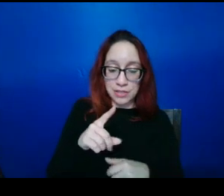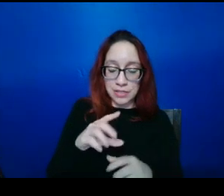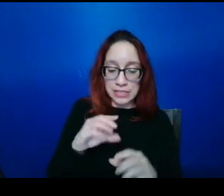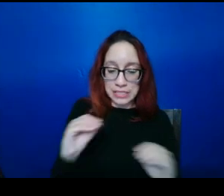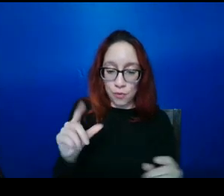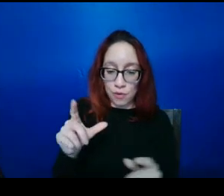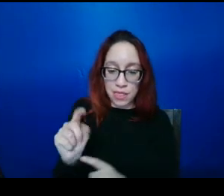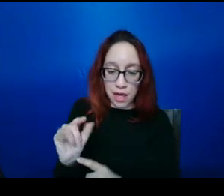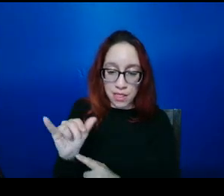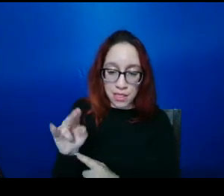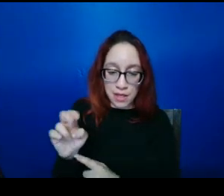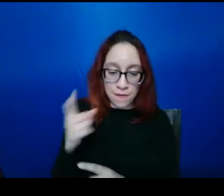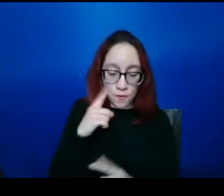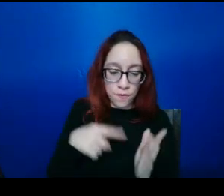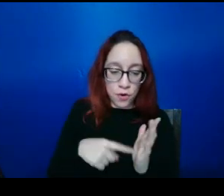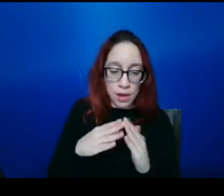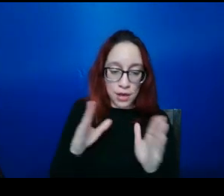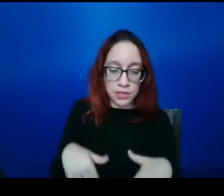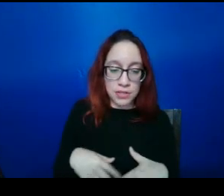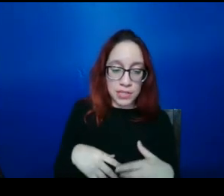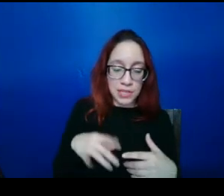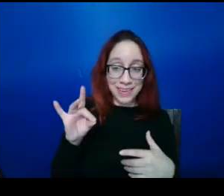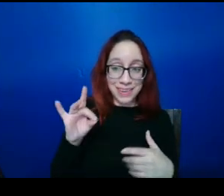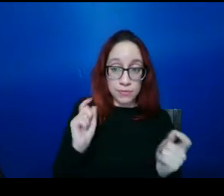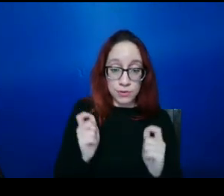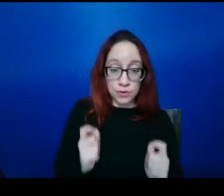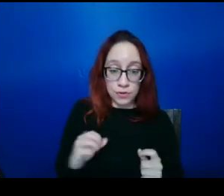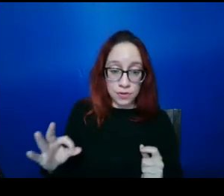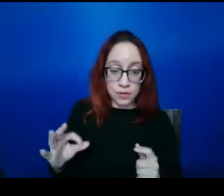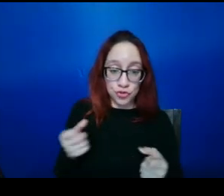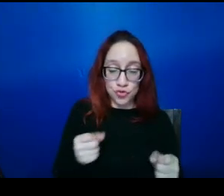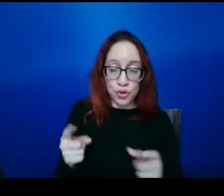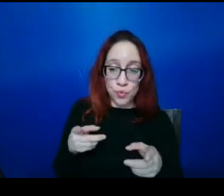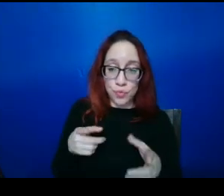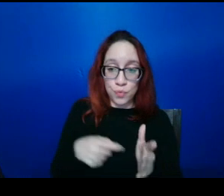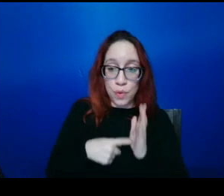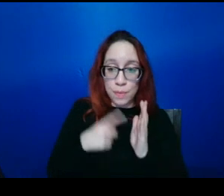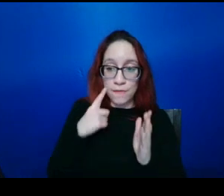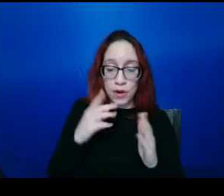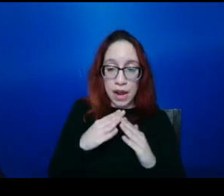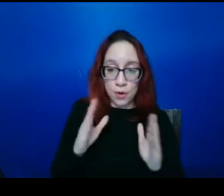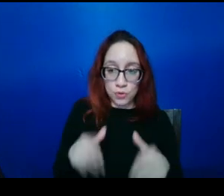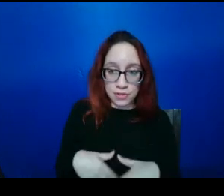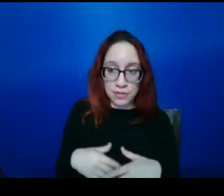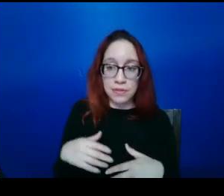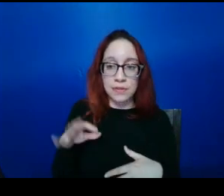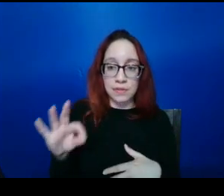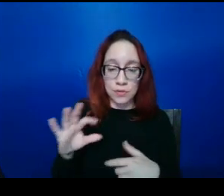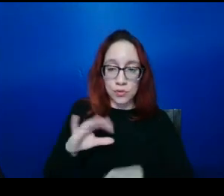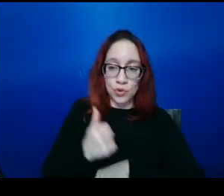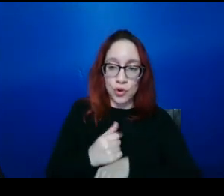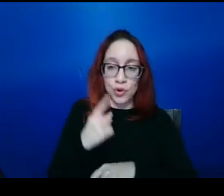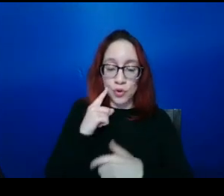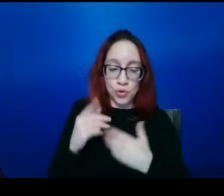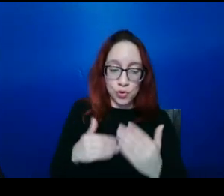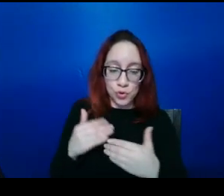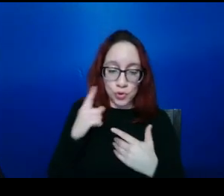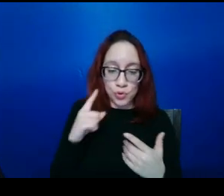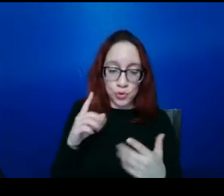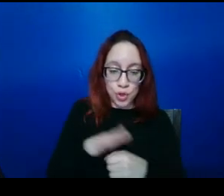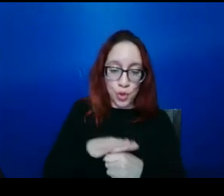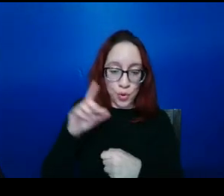configuration for affordable housing. Number eight, the modification of street requirement for affordable housing. Number nine, the establishment or a process by which local